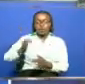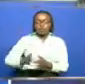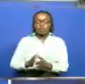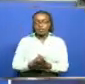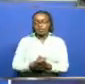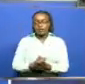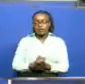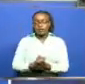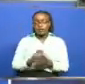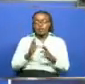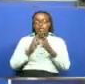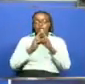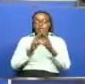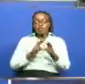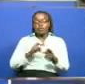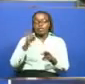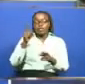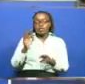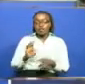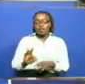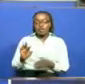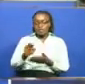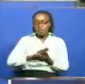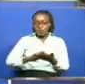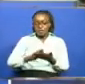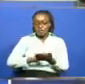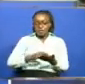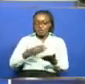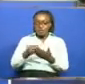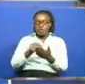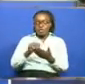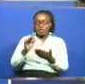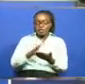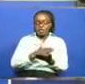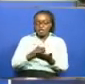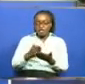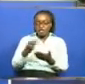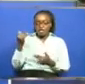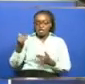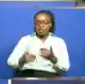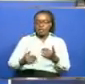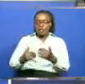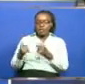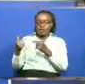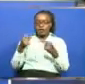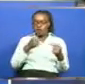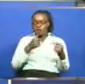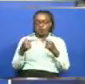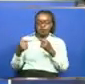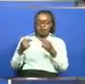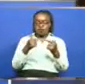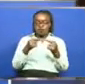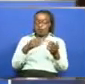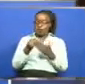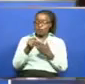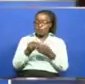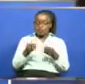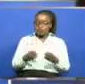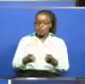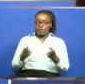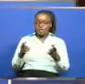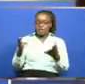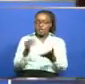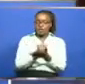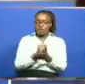A report on the third basis for revenue sharing that brought to an end the stalemate over the revenue formula has been tabled and adopted at the